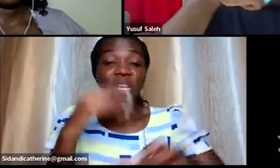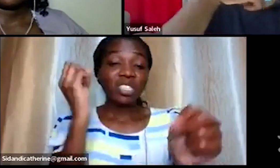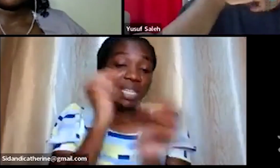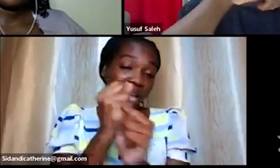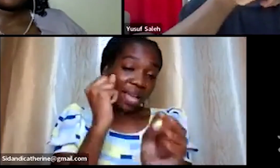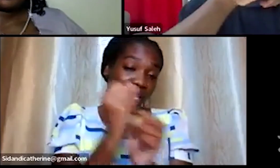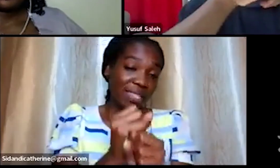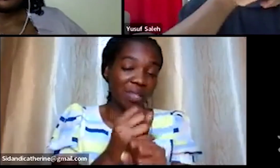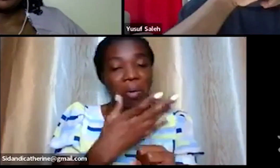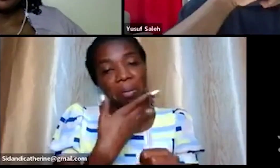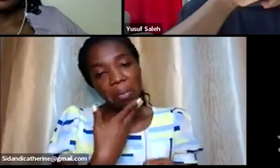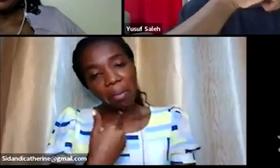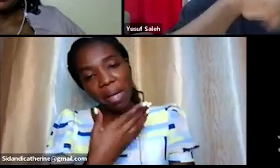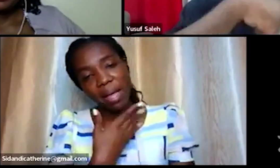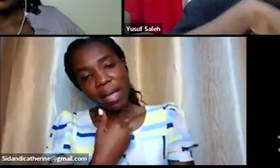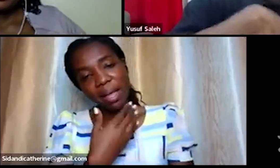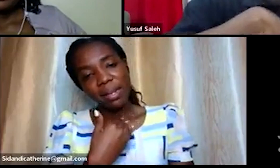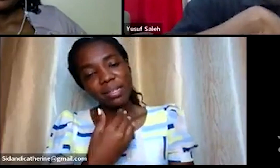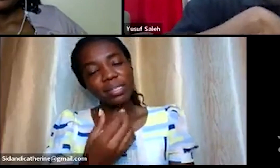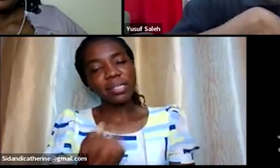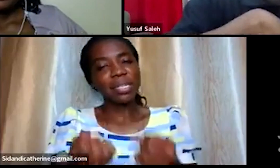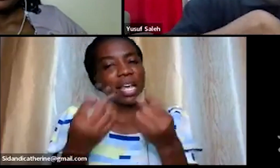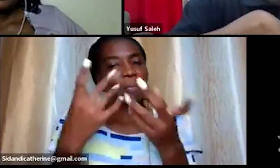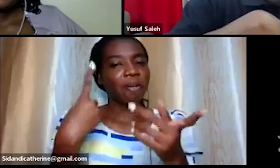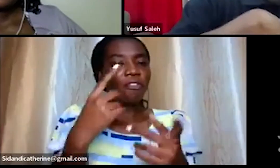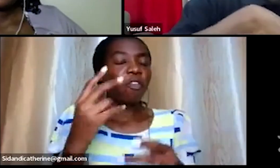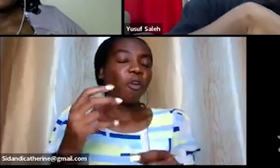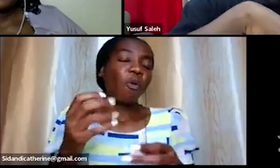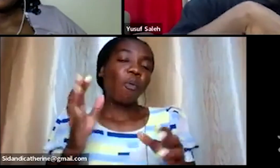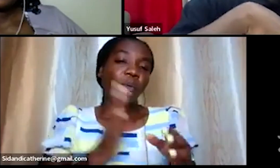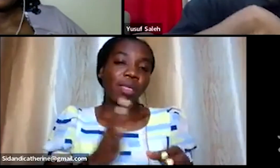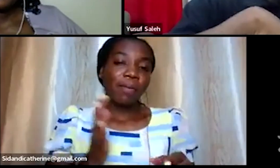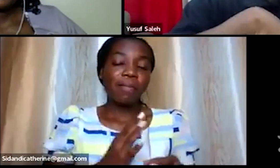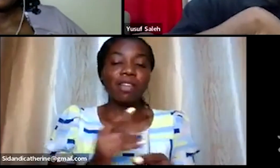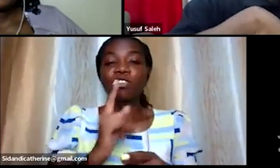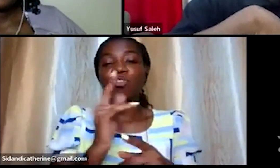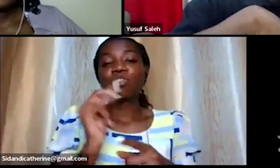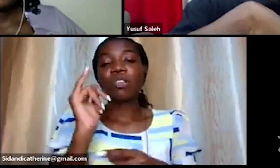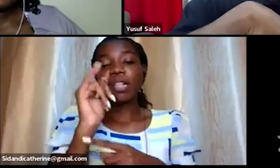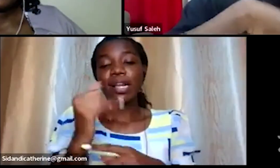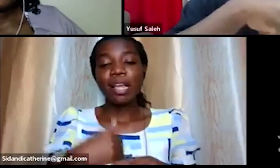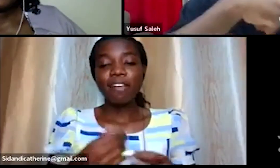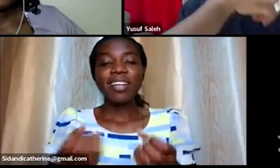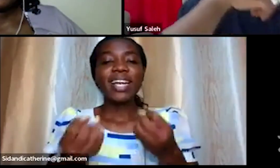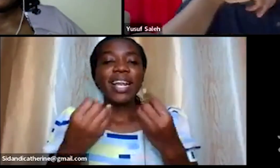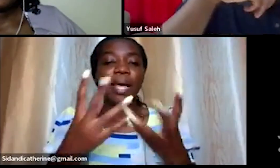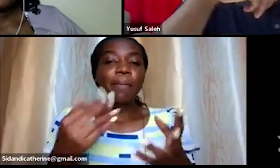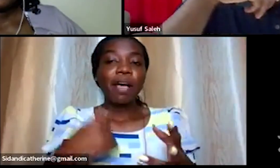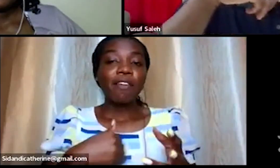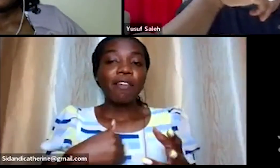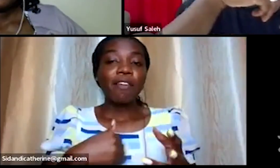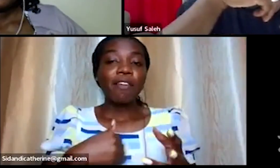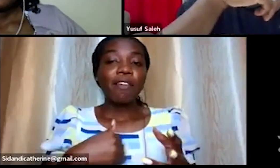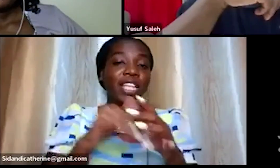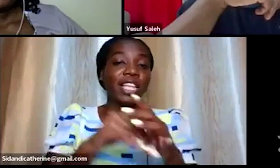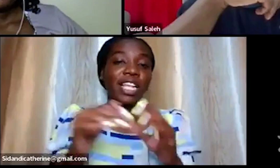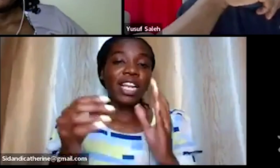because they want only the number of few women, just have that number that we have women in that